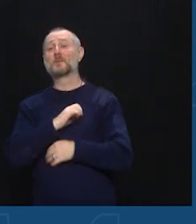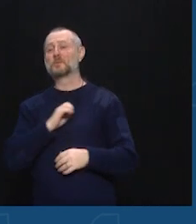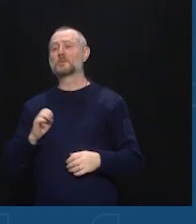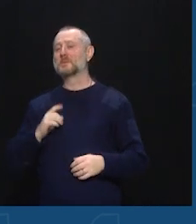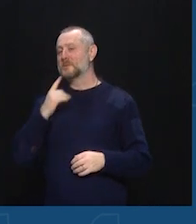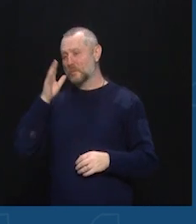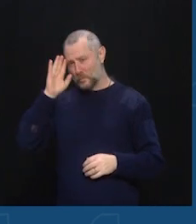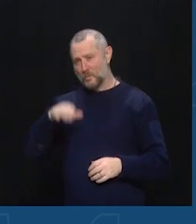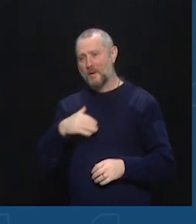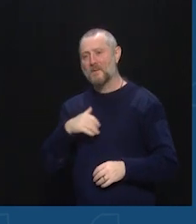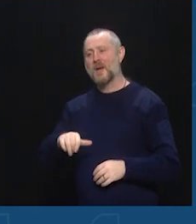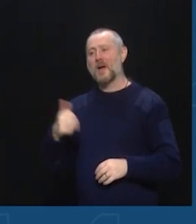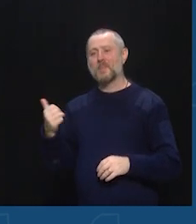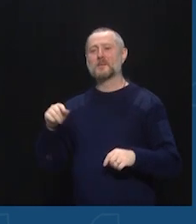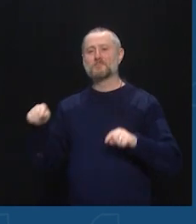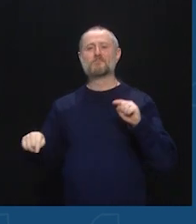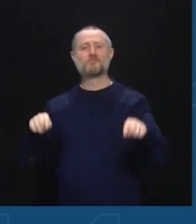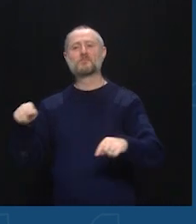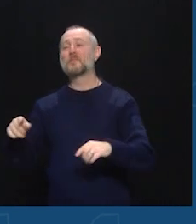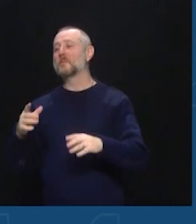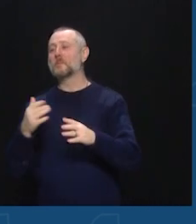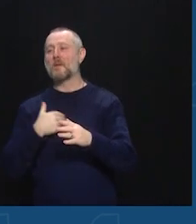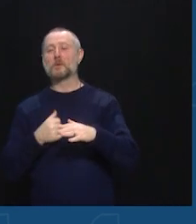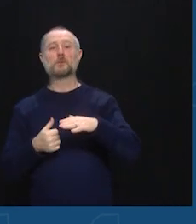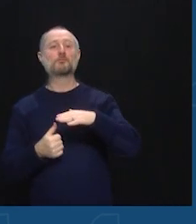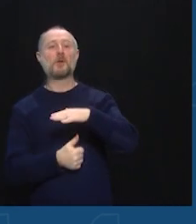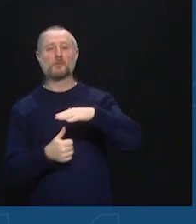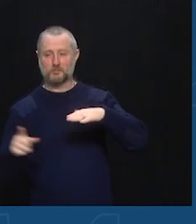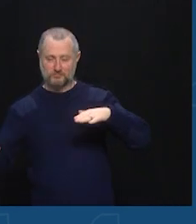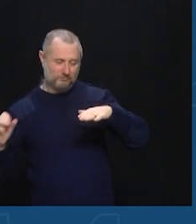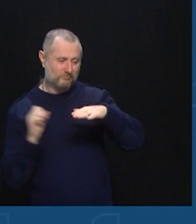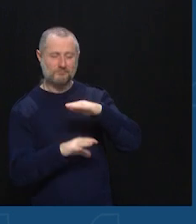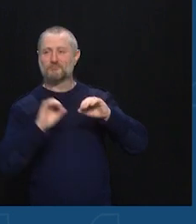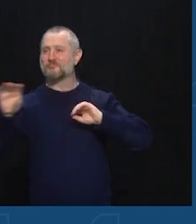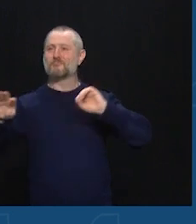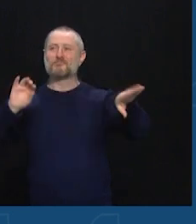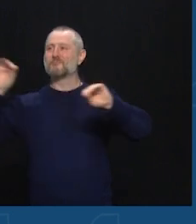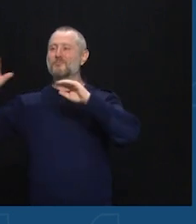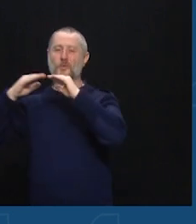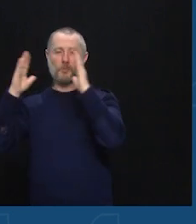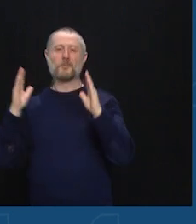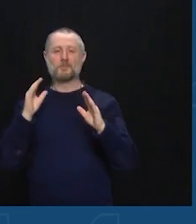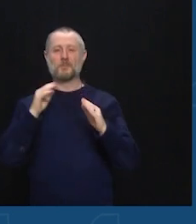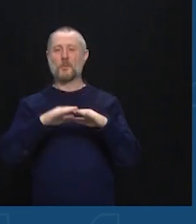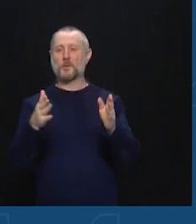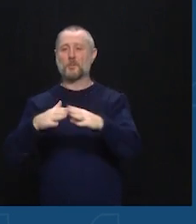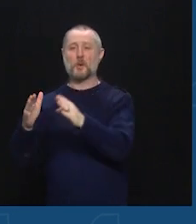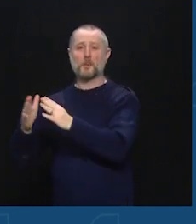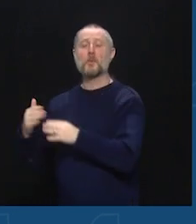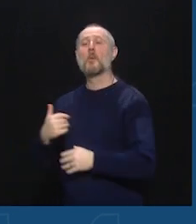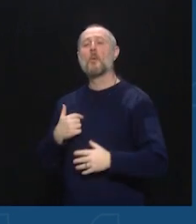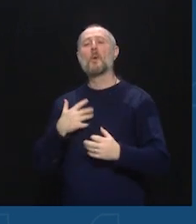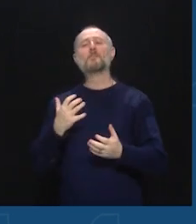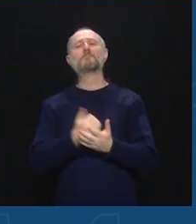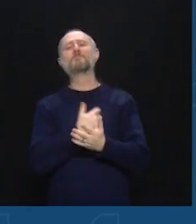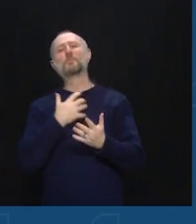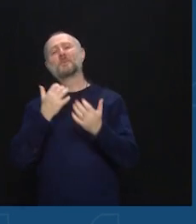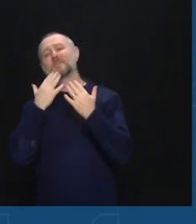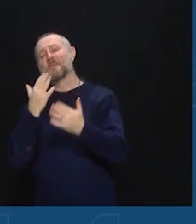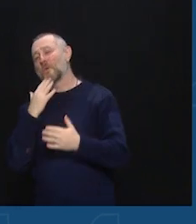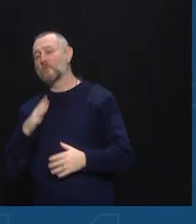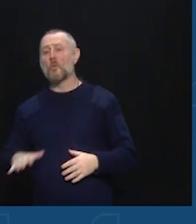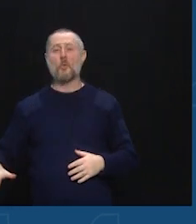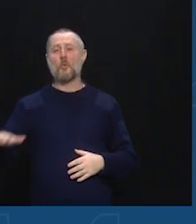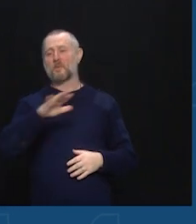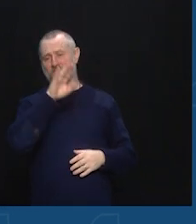additional larger shelters as necessary as we move on throughout the day. I do want to just take a moment to thank all of our first responders